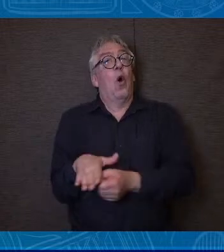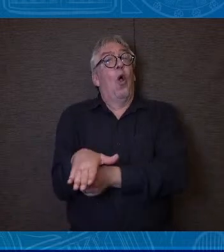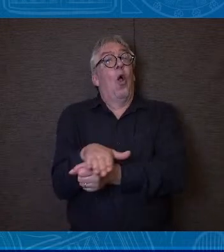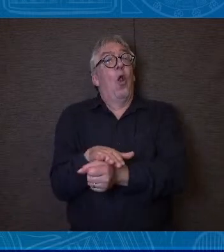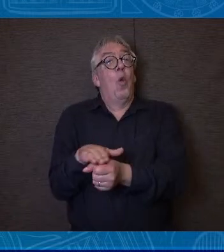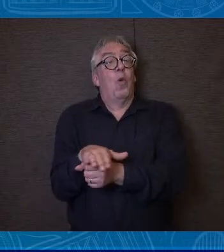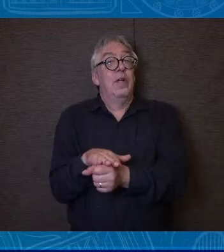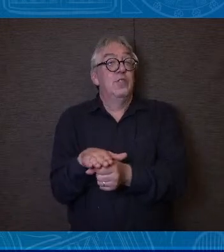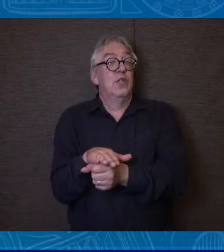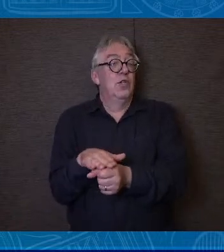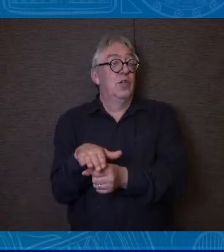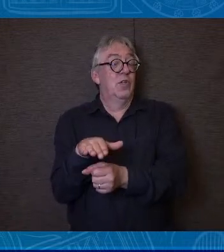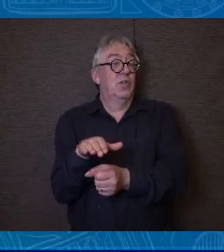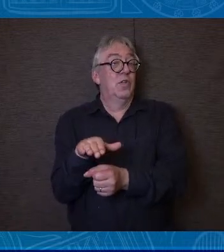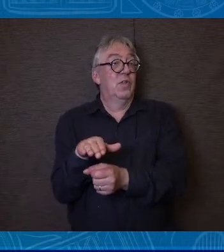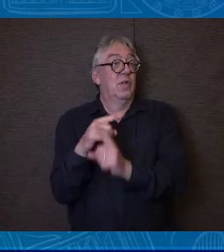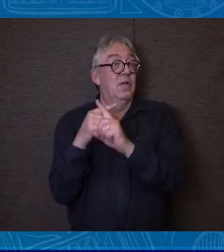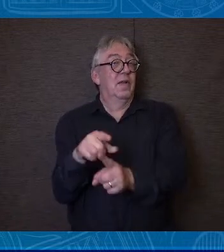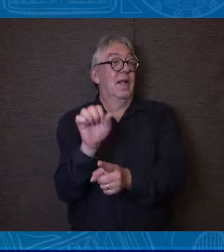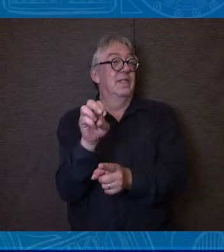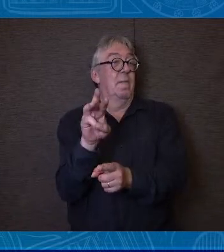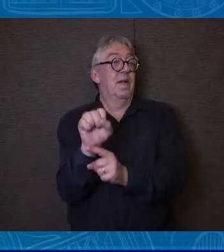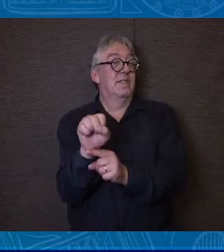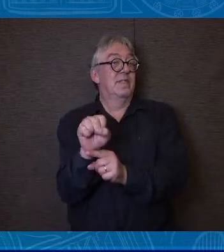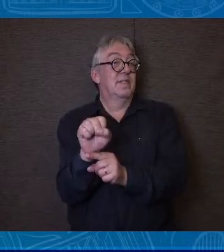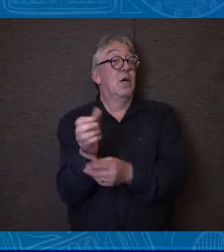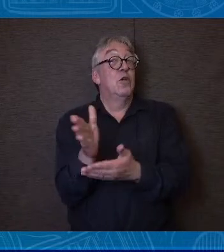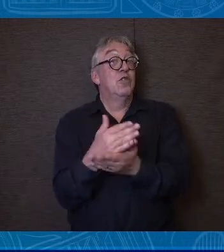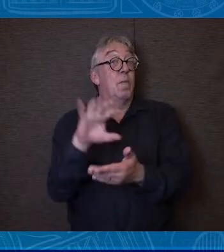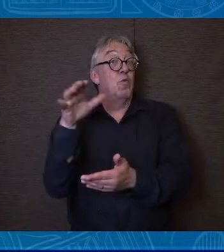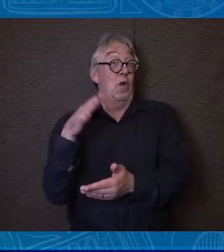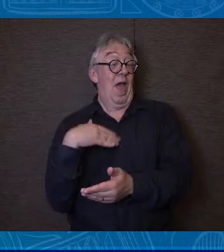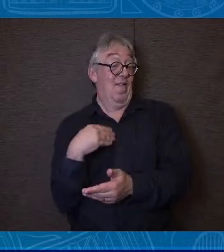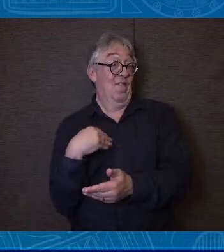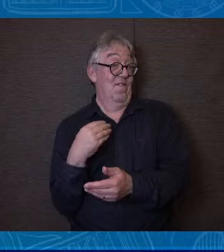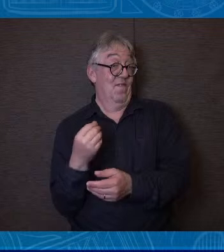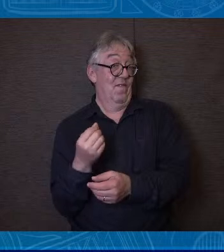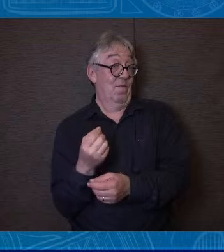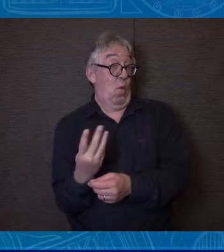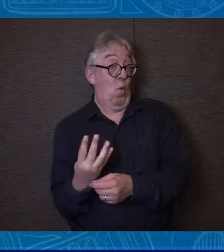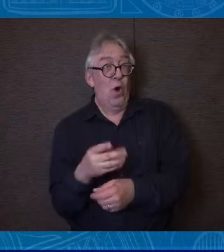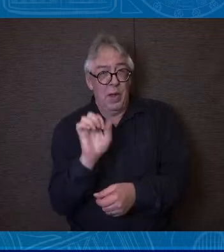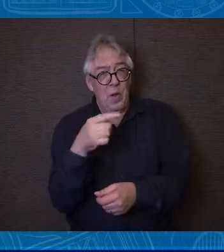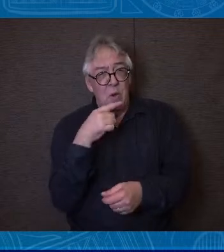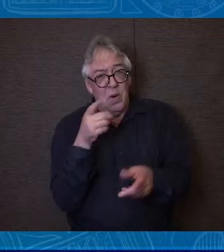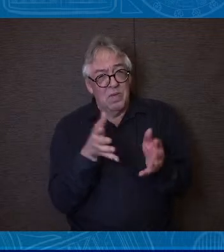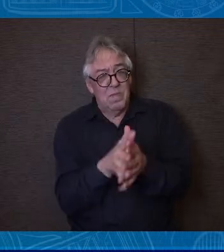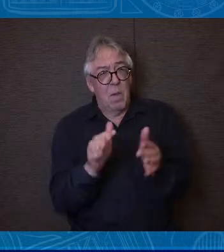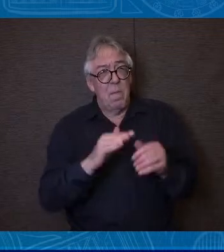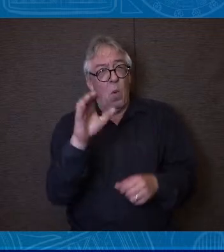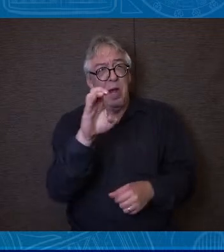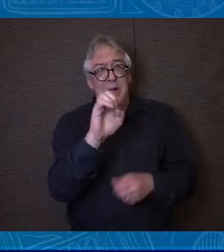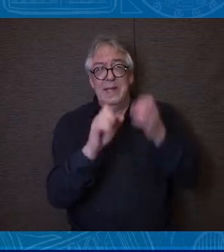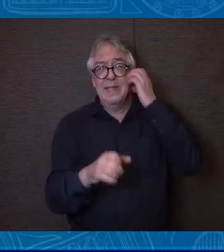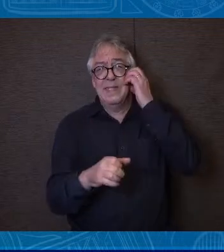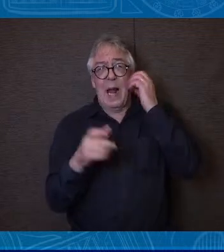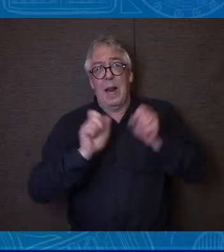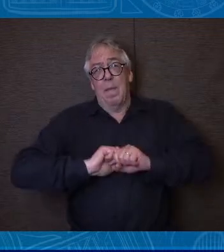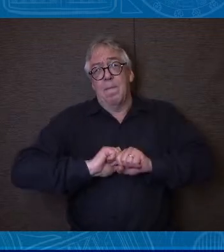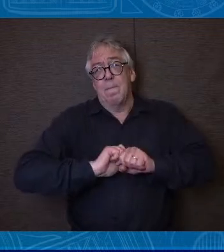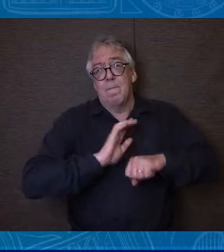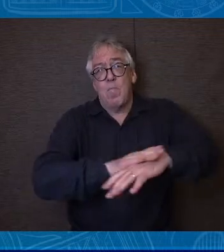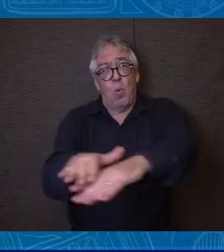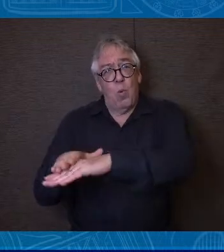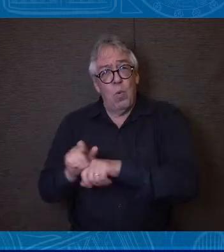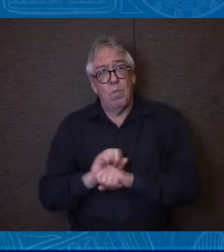both. And Bryce, can you tell me a little bit more about cell broadcast, but also Amir